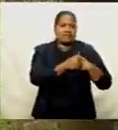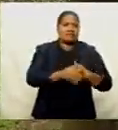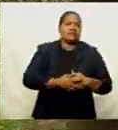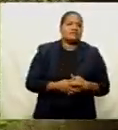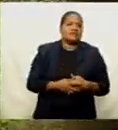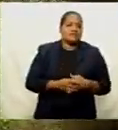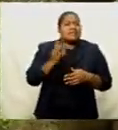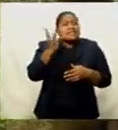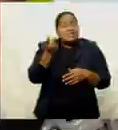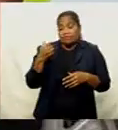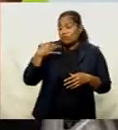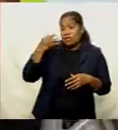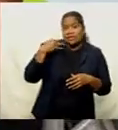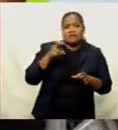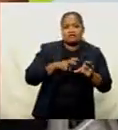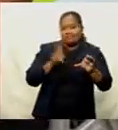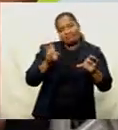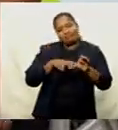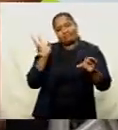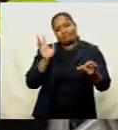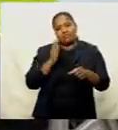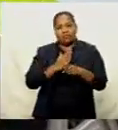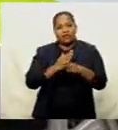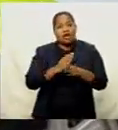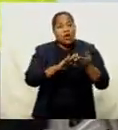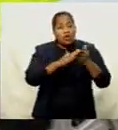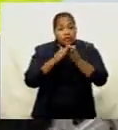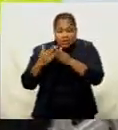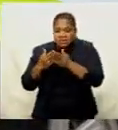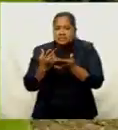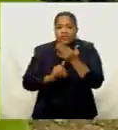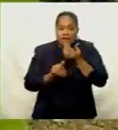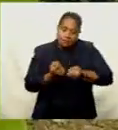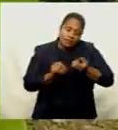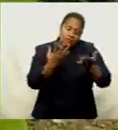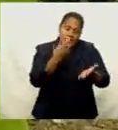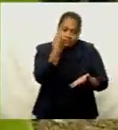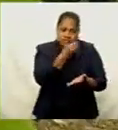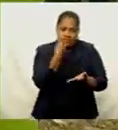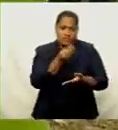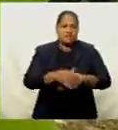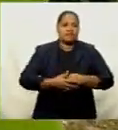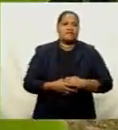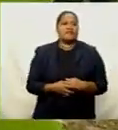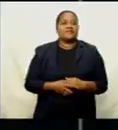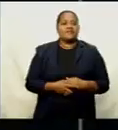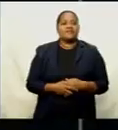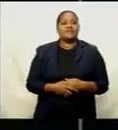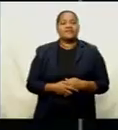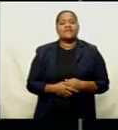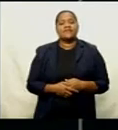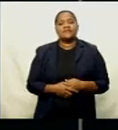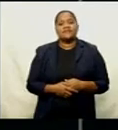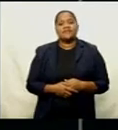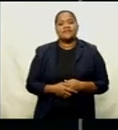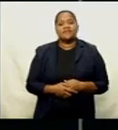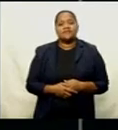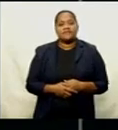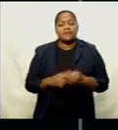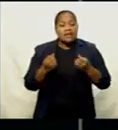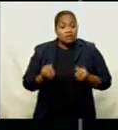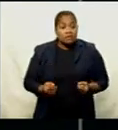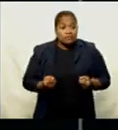have been laid off work and the committee is providing food items in return. Kelly Vadala, FBC News. The provision